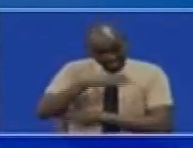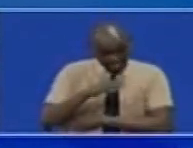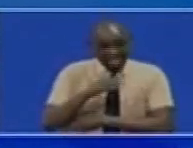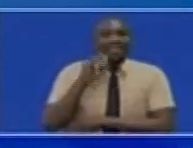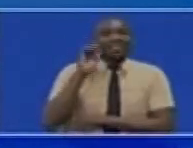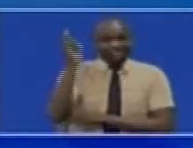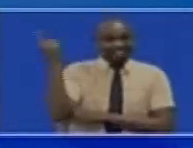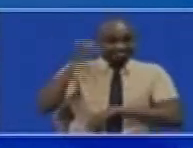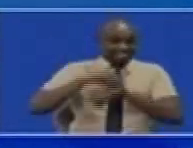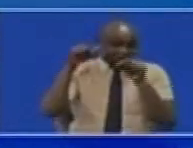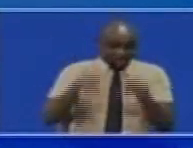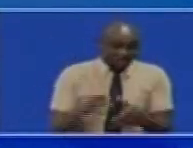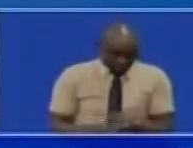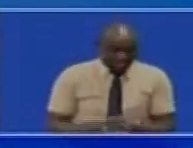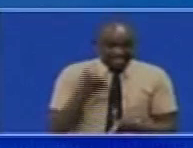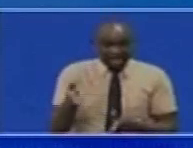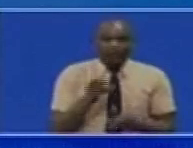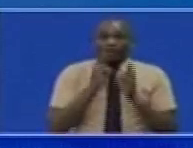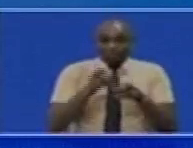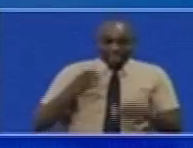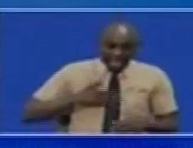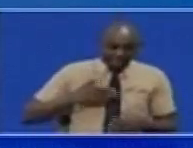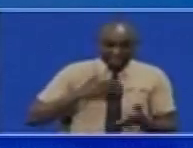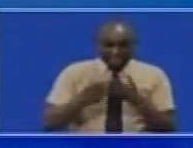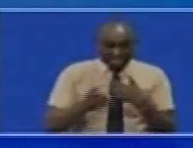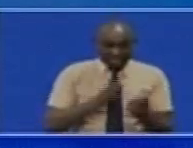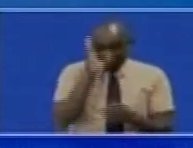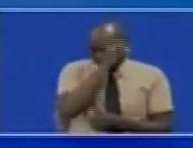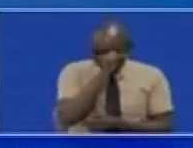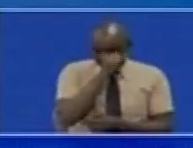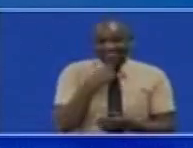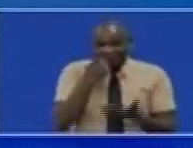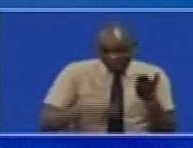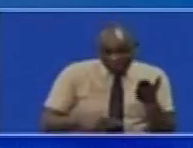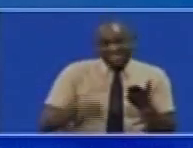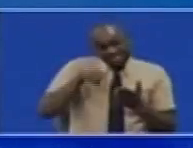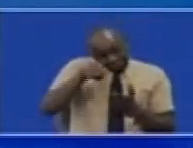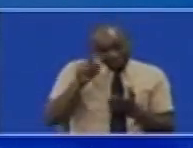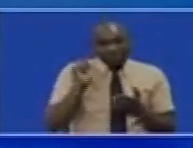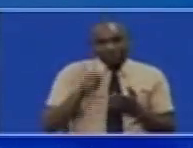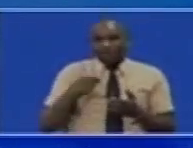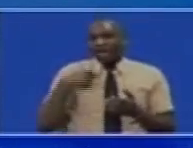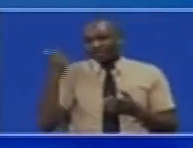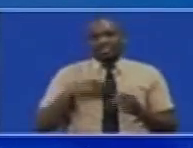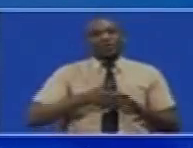day three. And as Wakesa Wandera reports, more disgruntled leaders are now threatening to ditch the party.